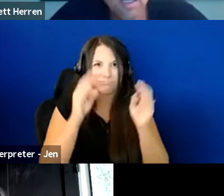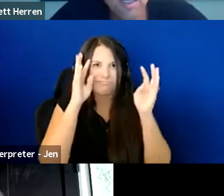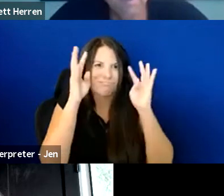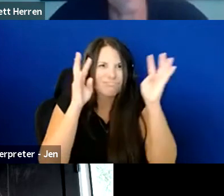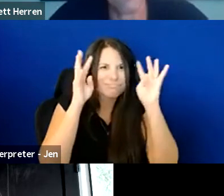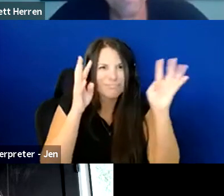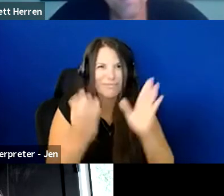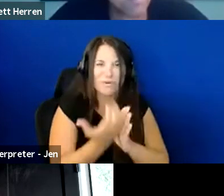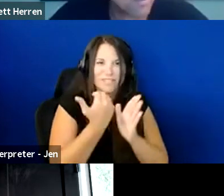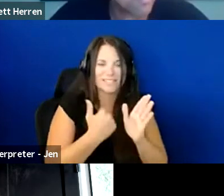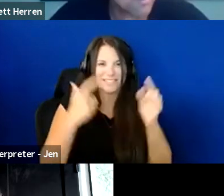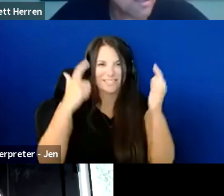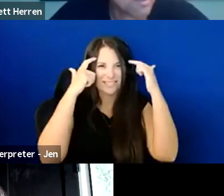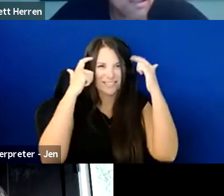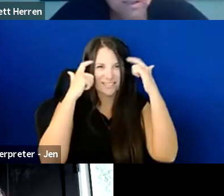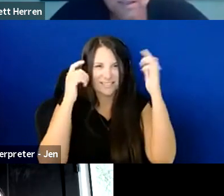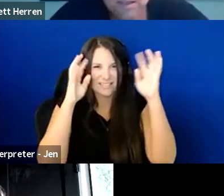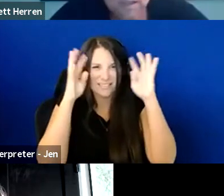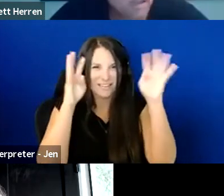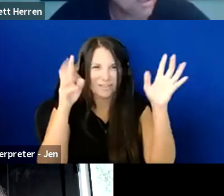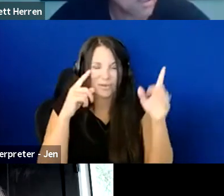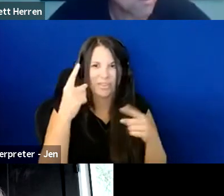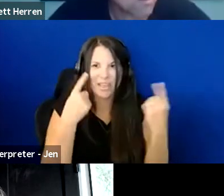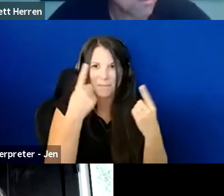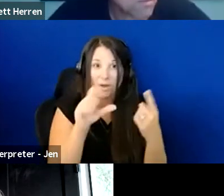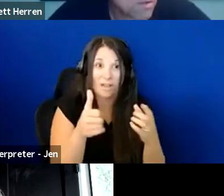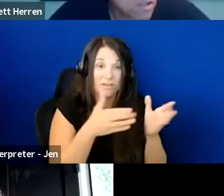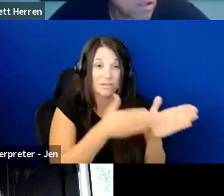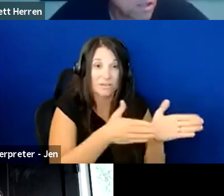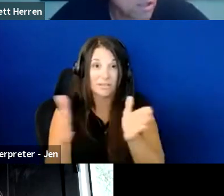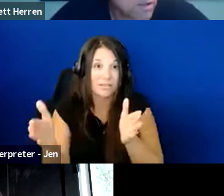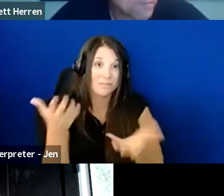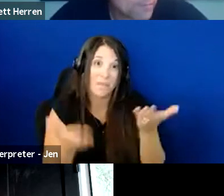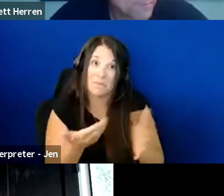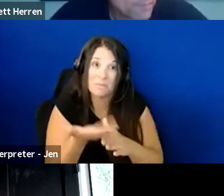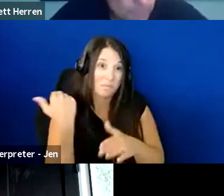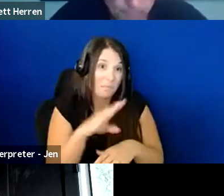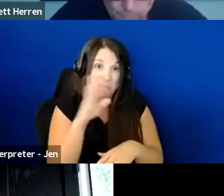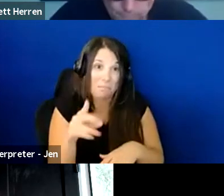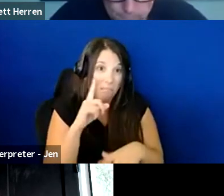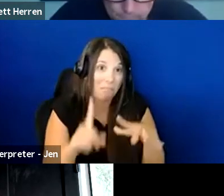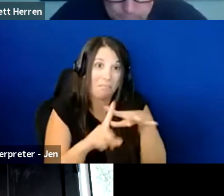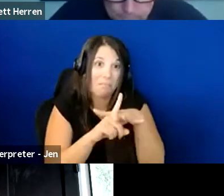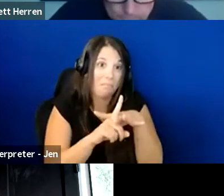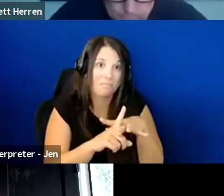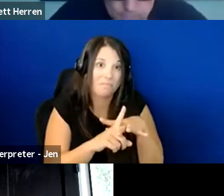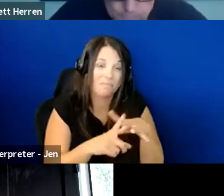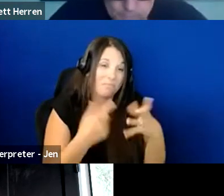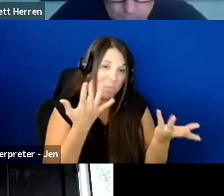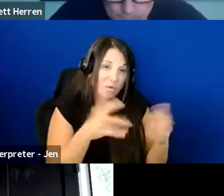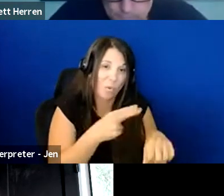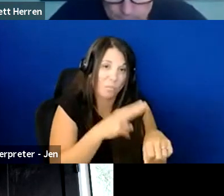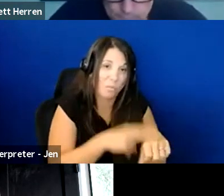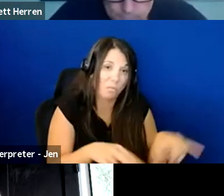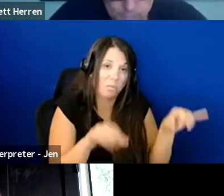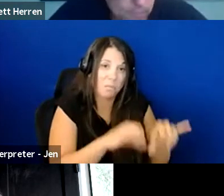way. You try to think of other avenues that you might not have ever thought of in your more conventional setting.